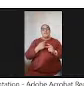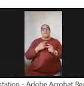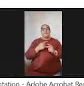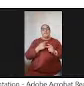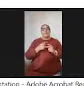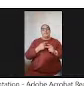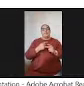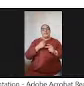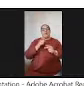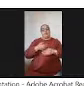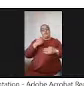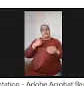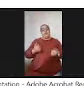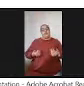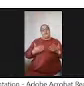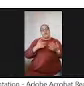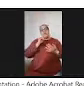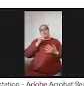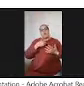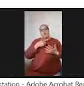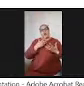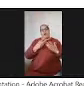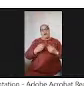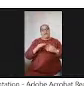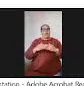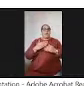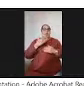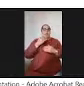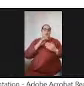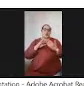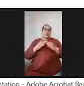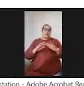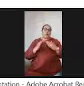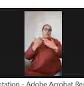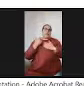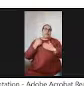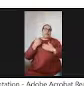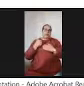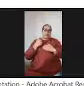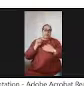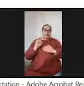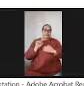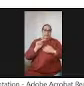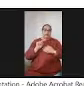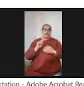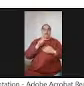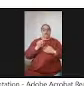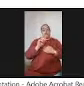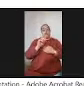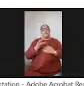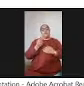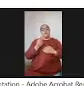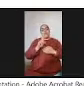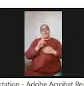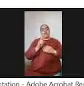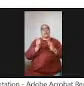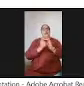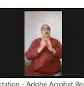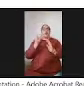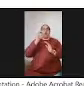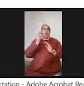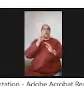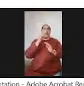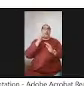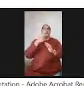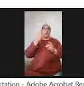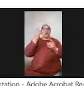the previous service that we had with community safety, they have received a legal opinion to indicate